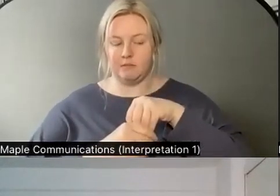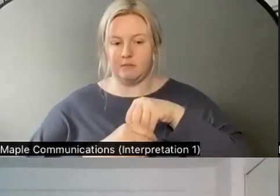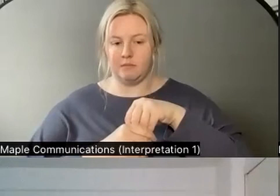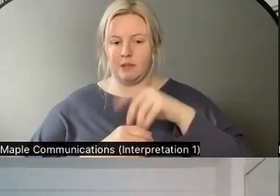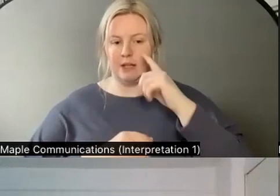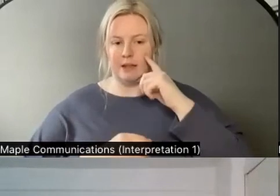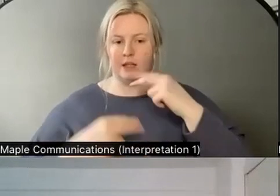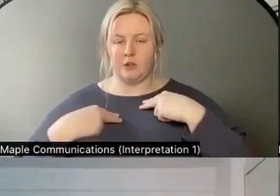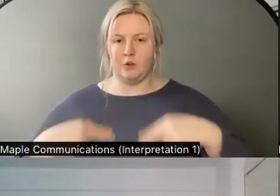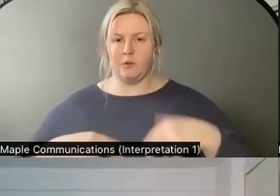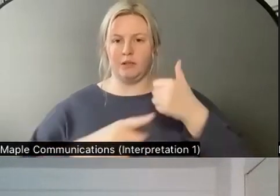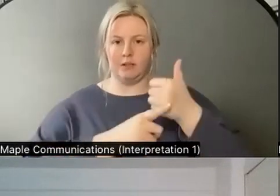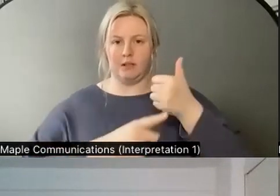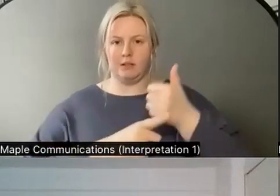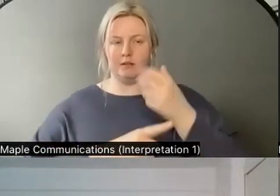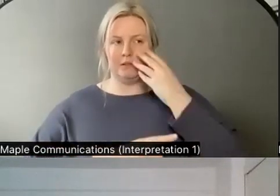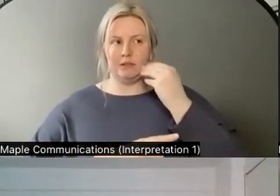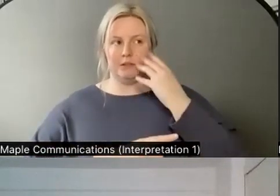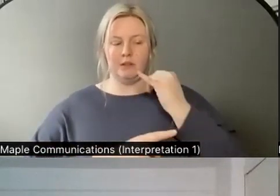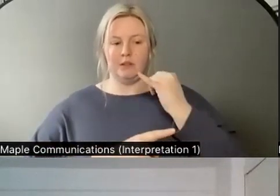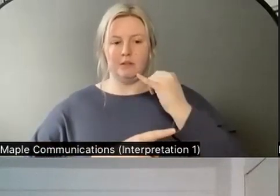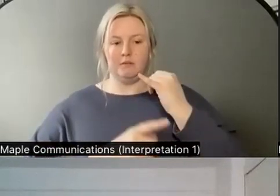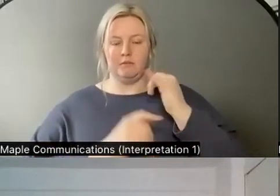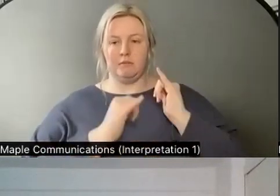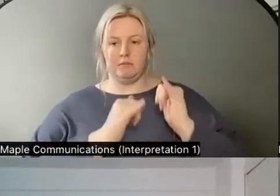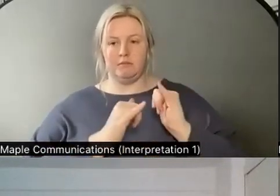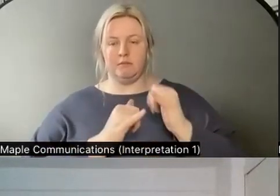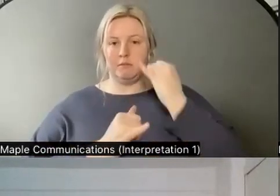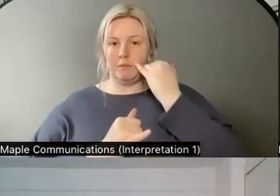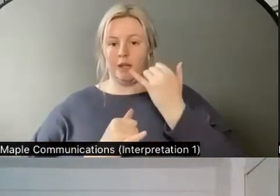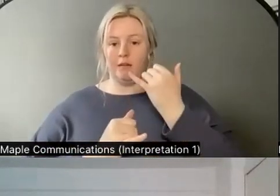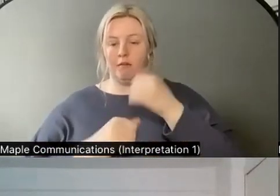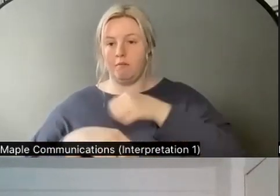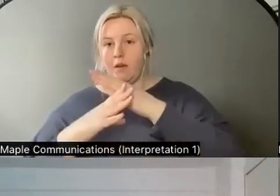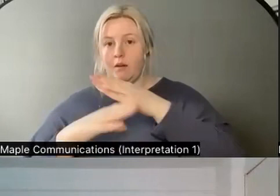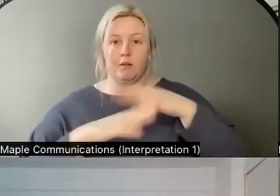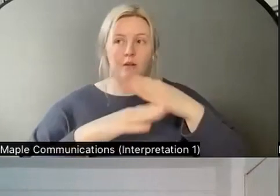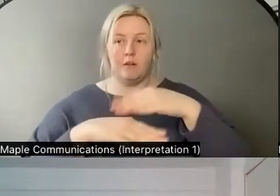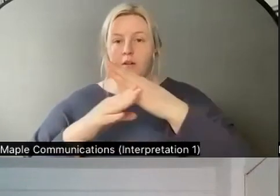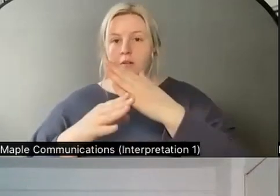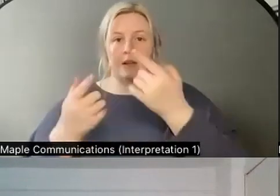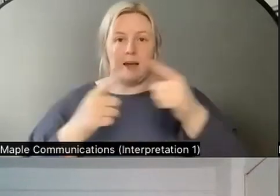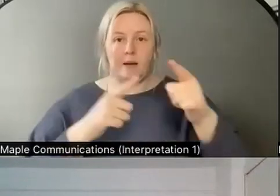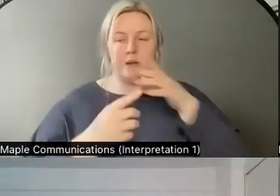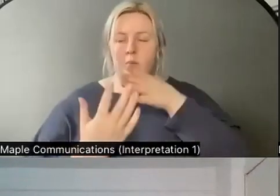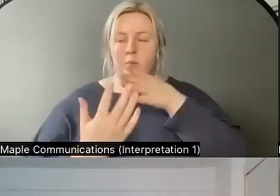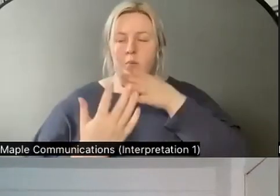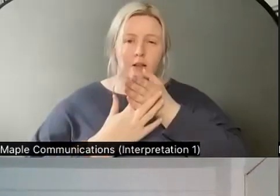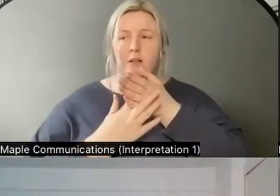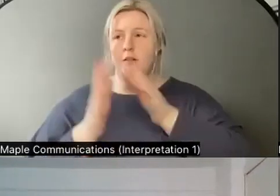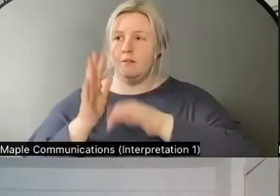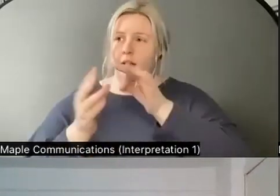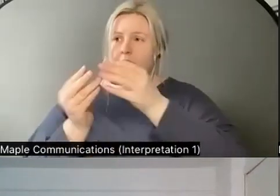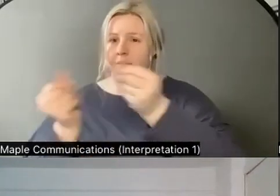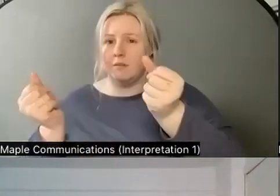facing obstacles, you push through and you look for solutions, and you have doctors